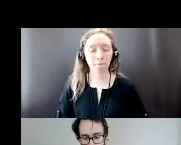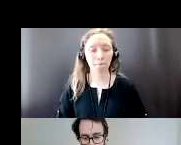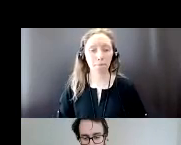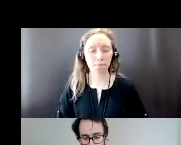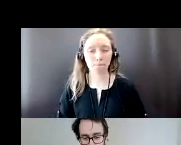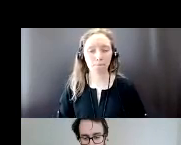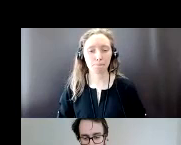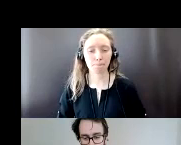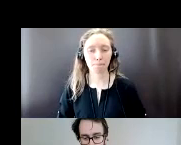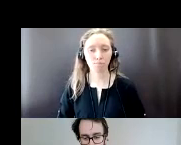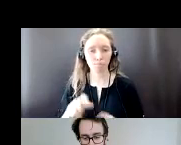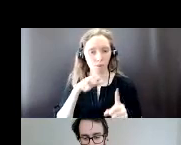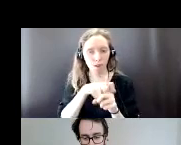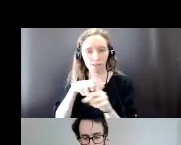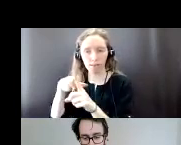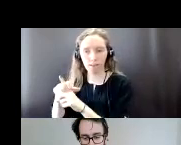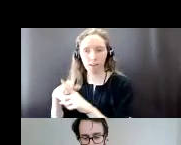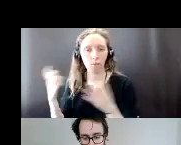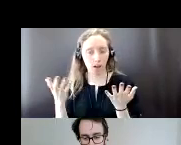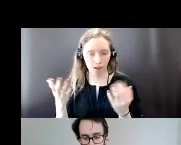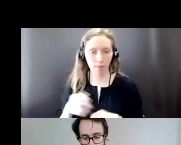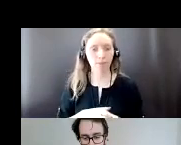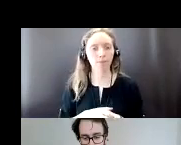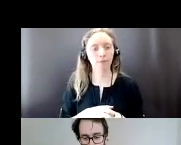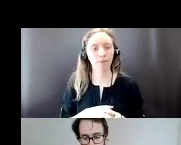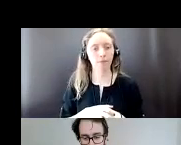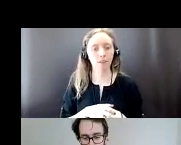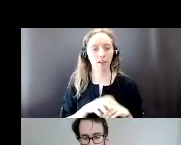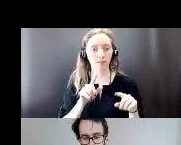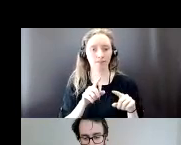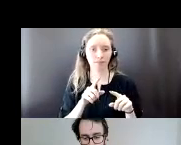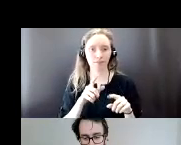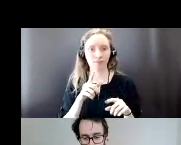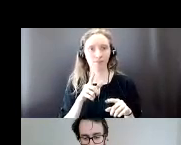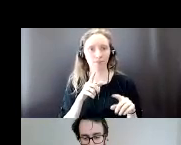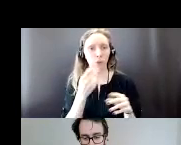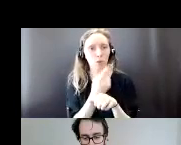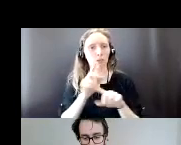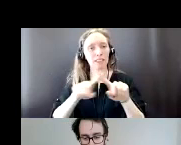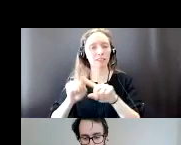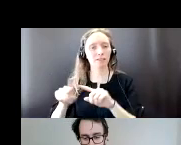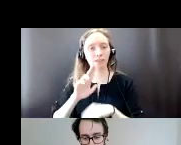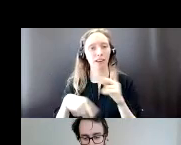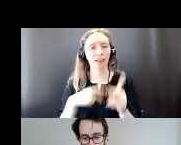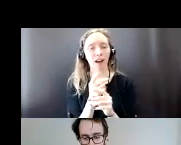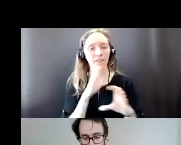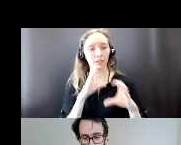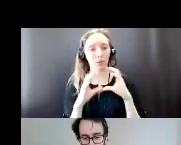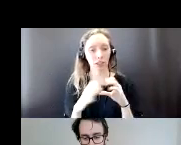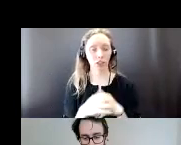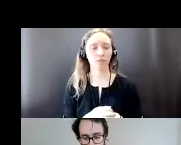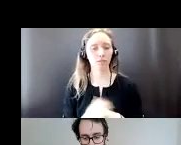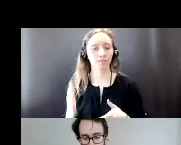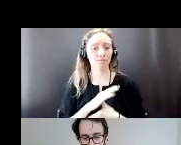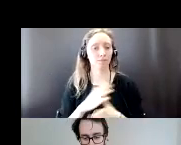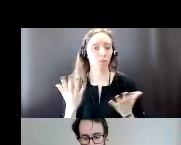they target victims in with different methods of communication. So the main one is a phone call.